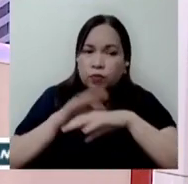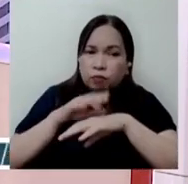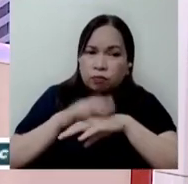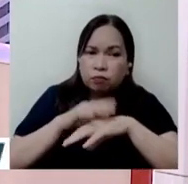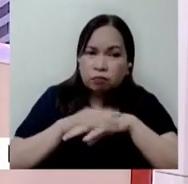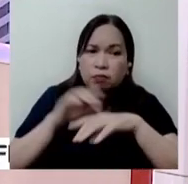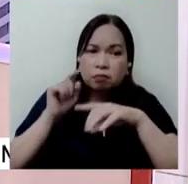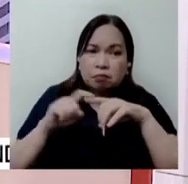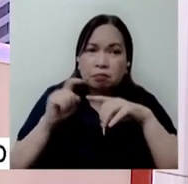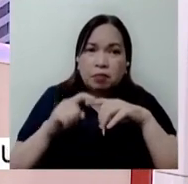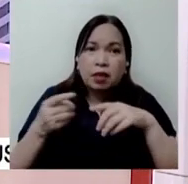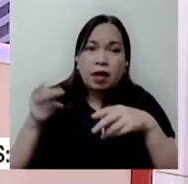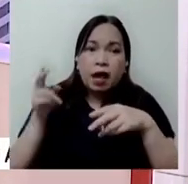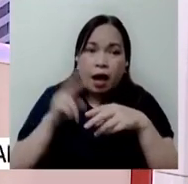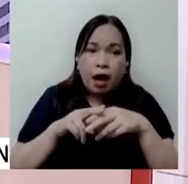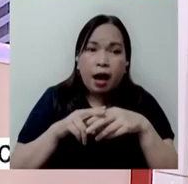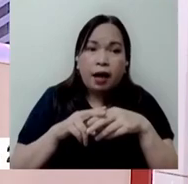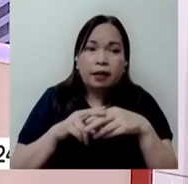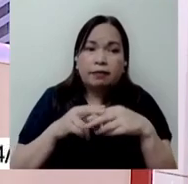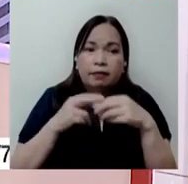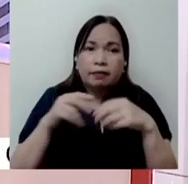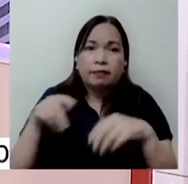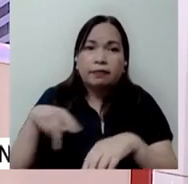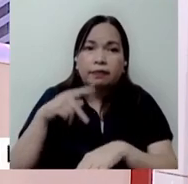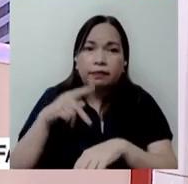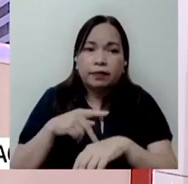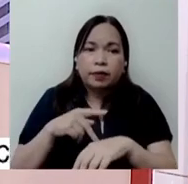up following the Philippine Energy Department's order